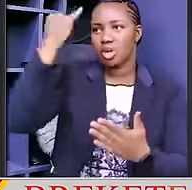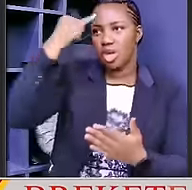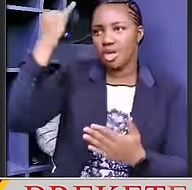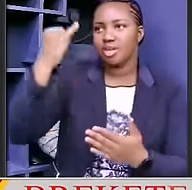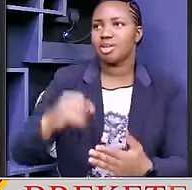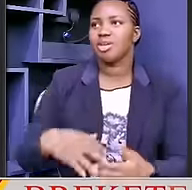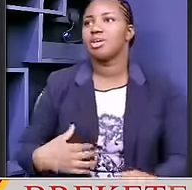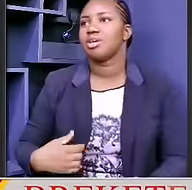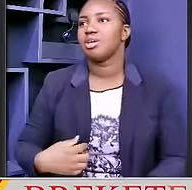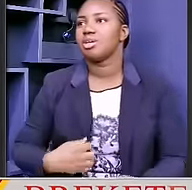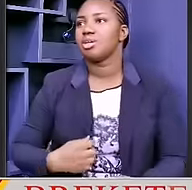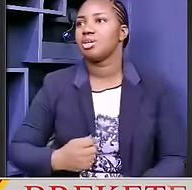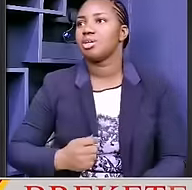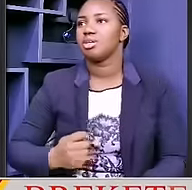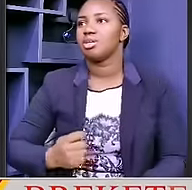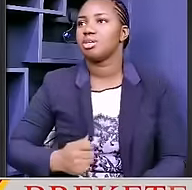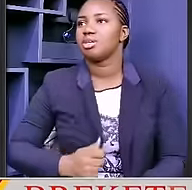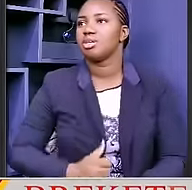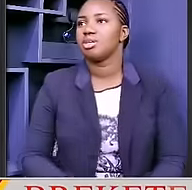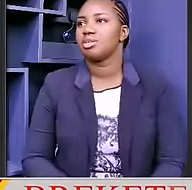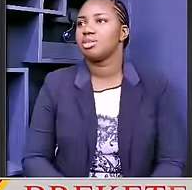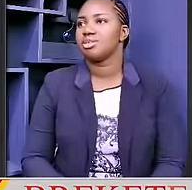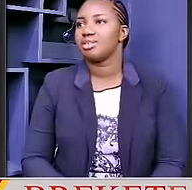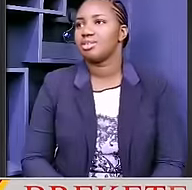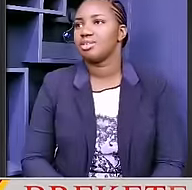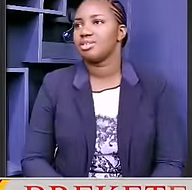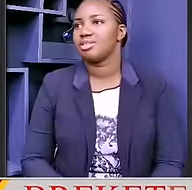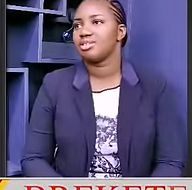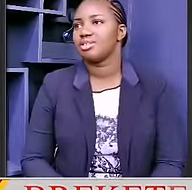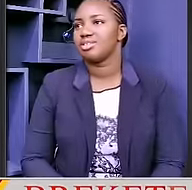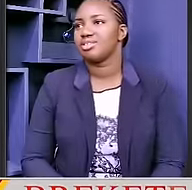be shoemaker. I dey make shoes, so now we think I do too.